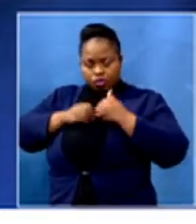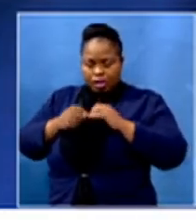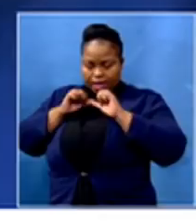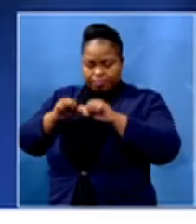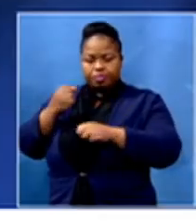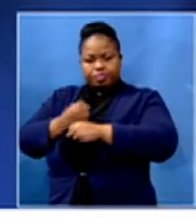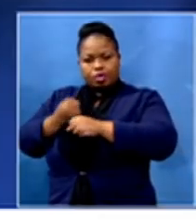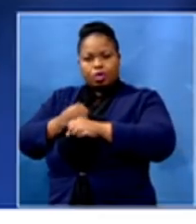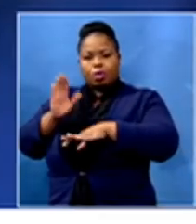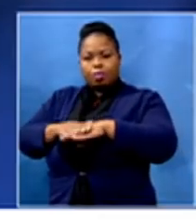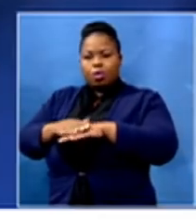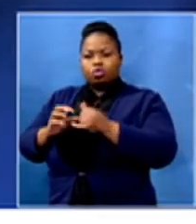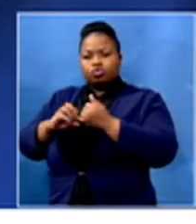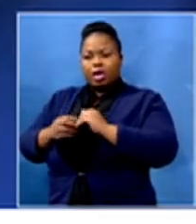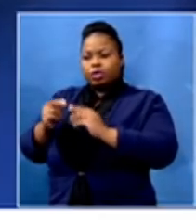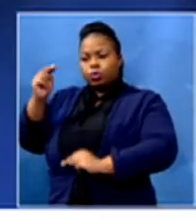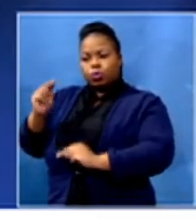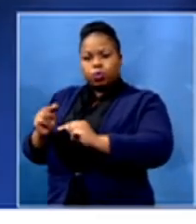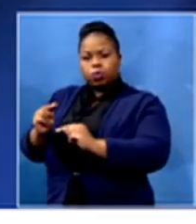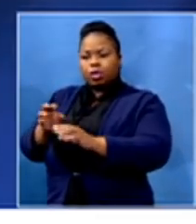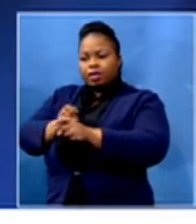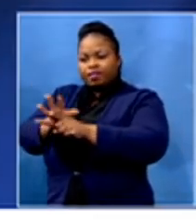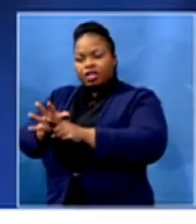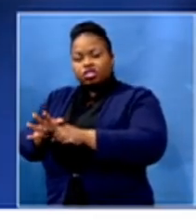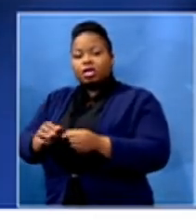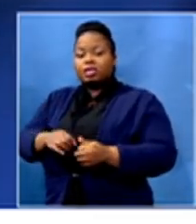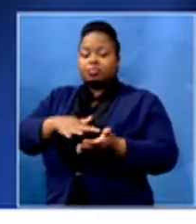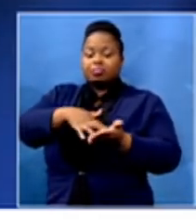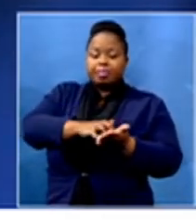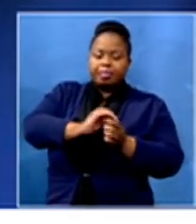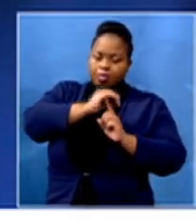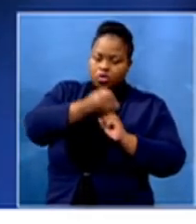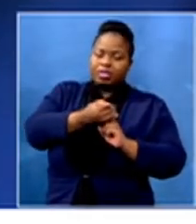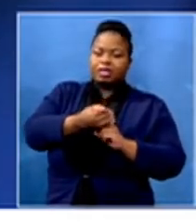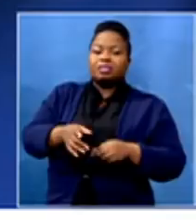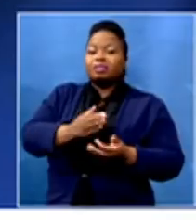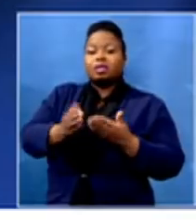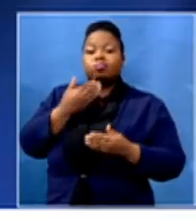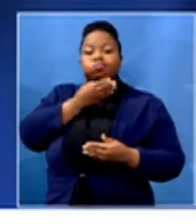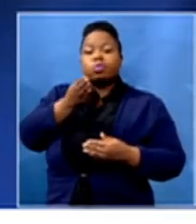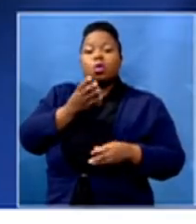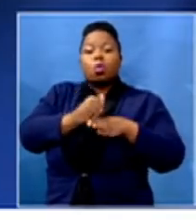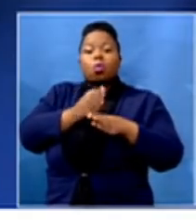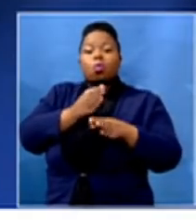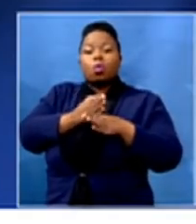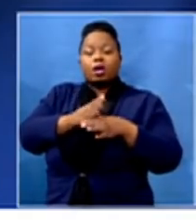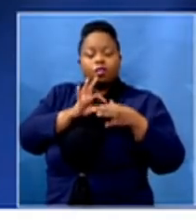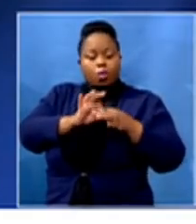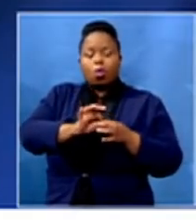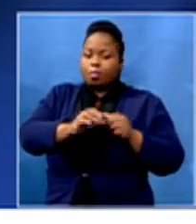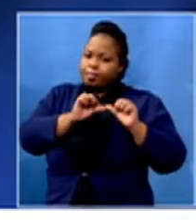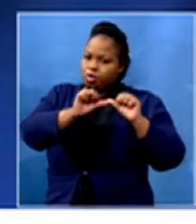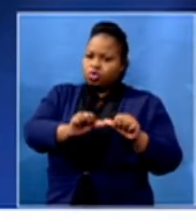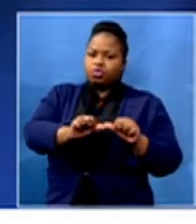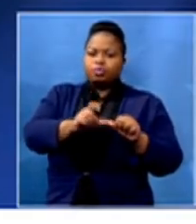and therefore protect those who are vulnerable. Those who can stay and work at home must still continue. Where we have got to do work and